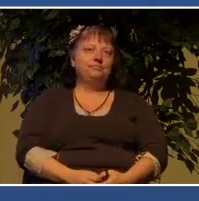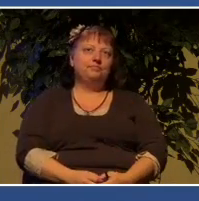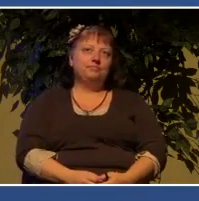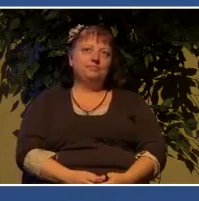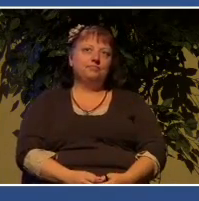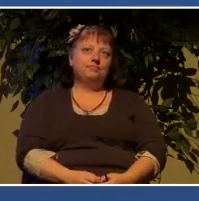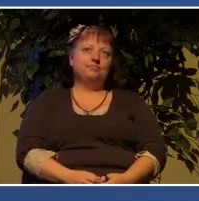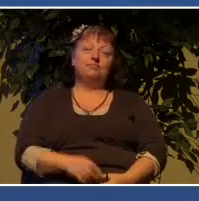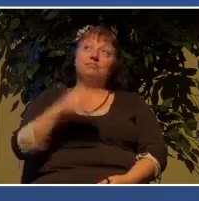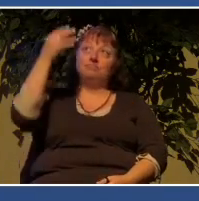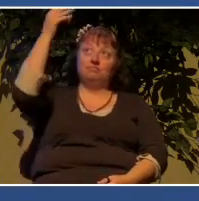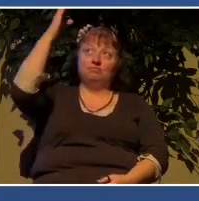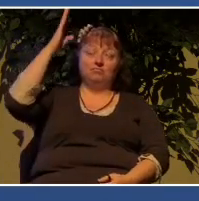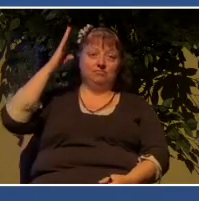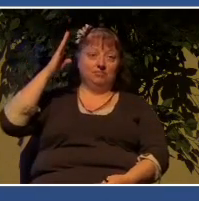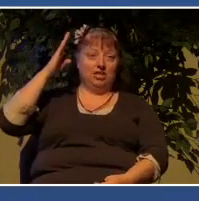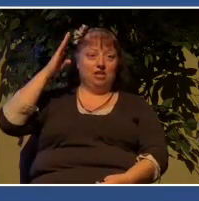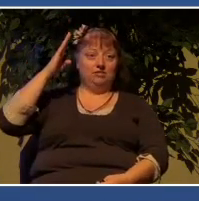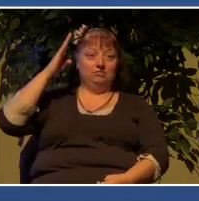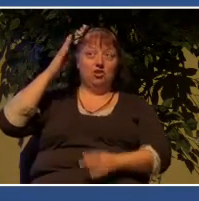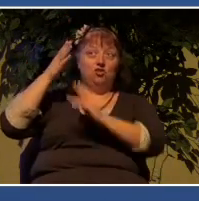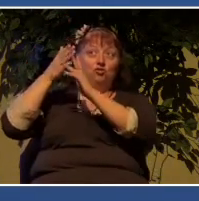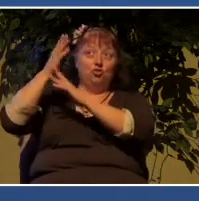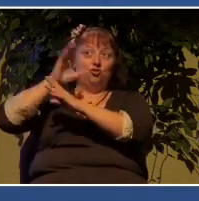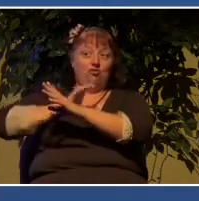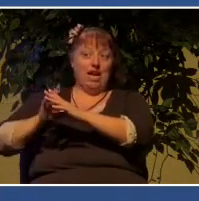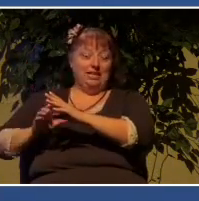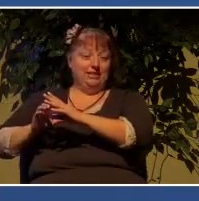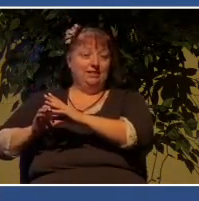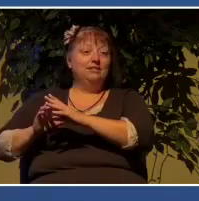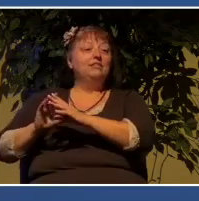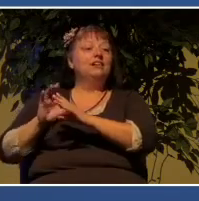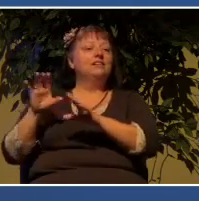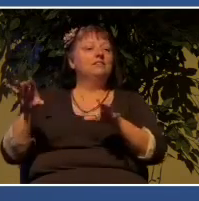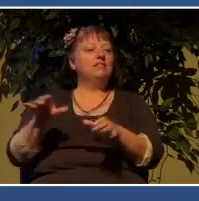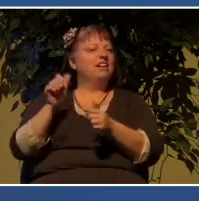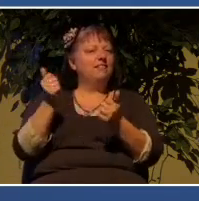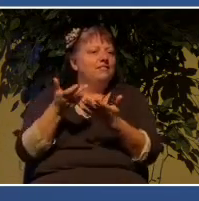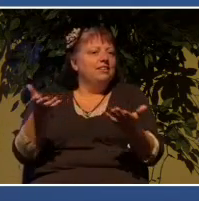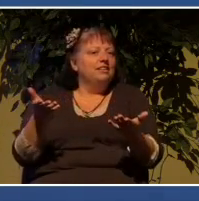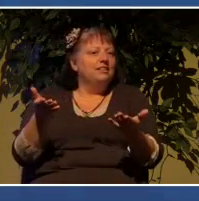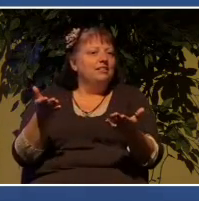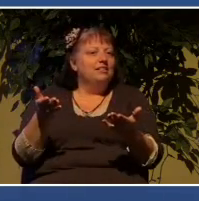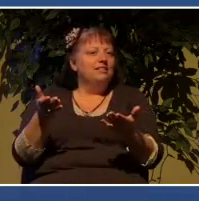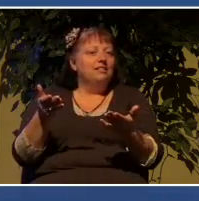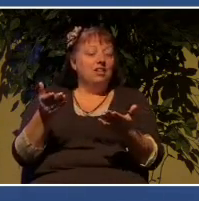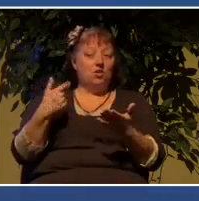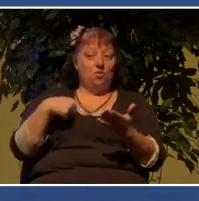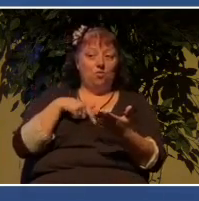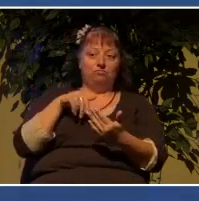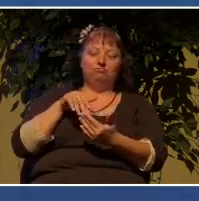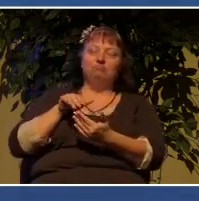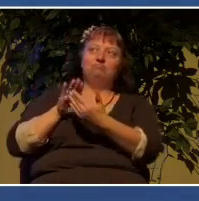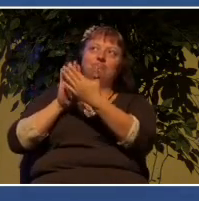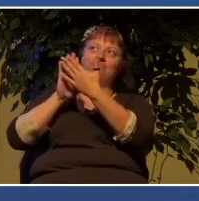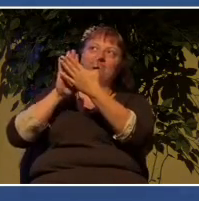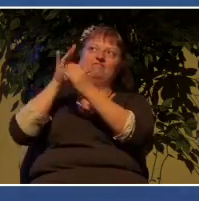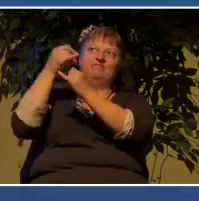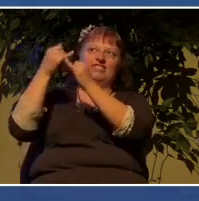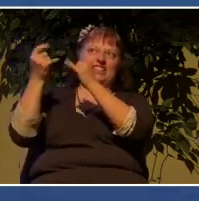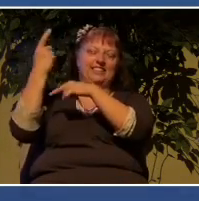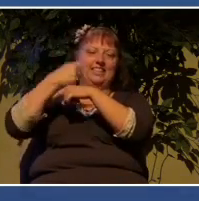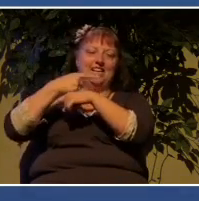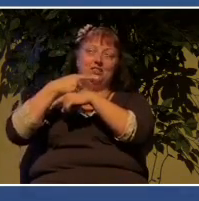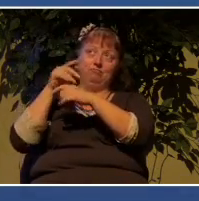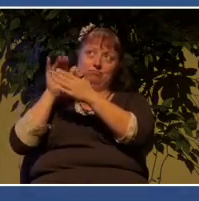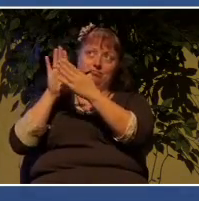God in Christ has done it all. And when you stand before him on the final day and he says, well, you know, did you